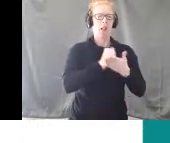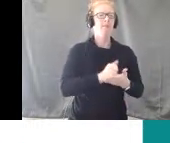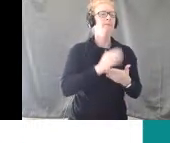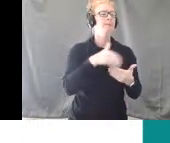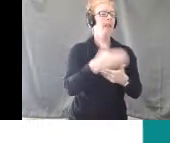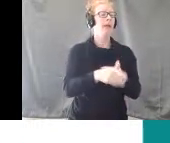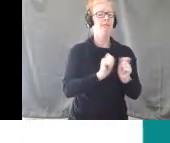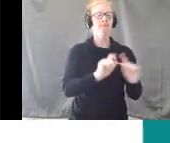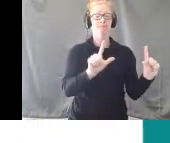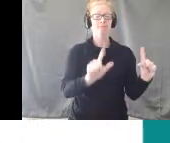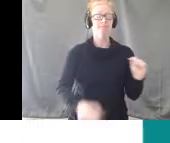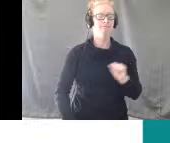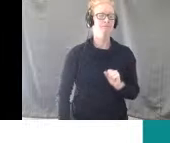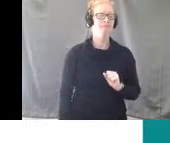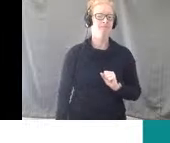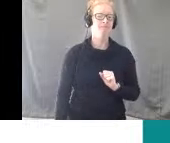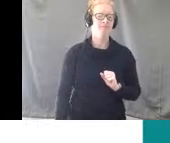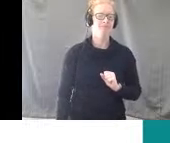please.